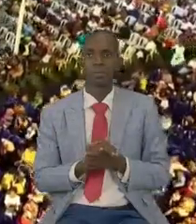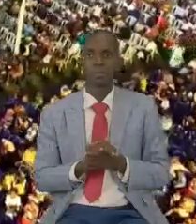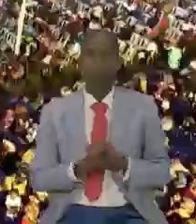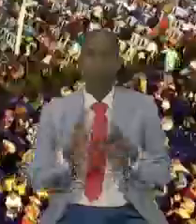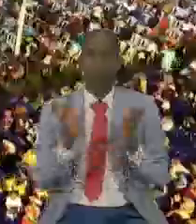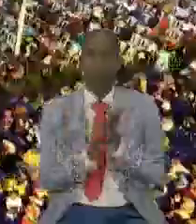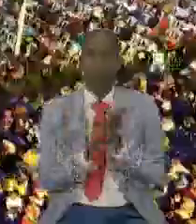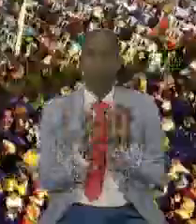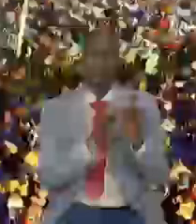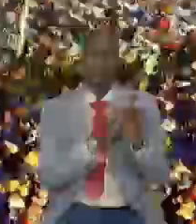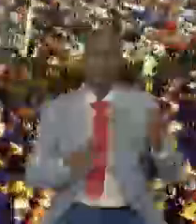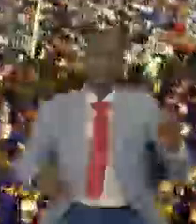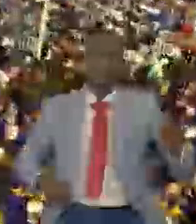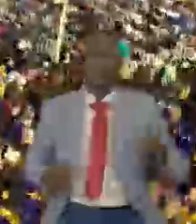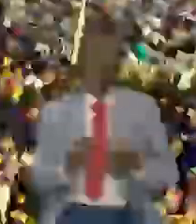Miracle.